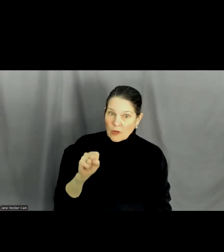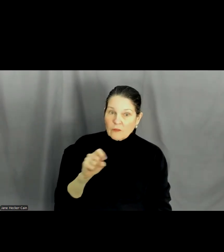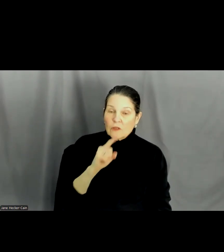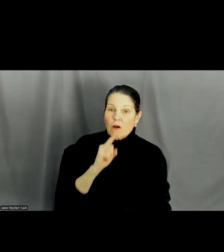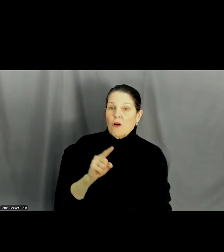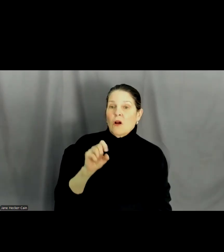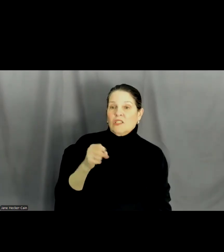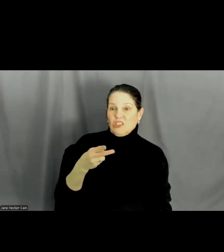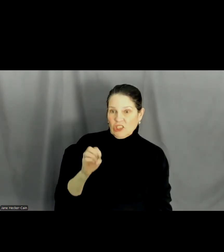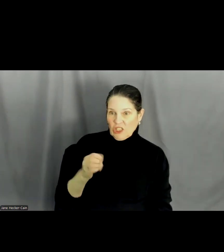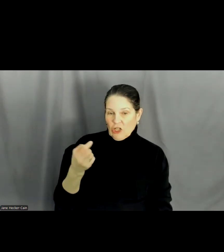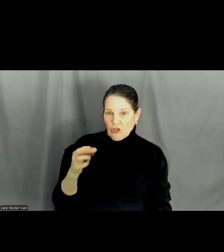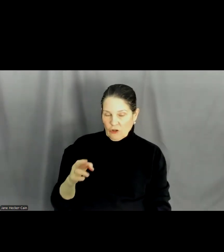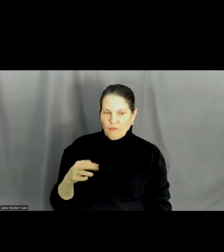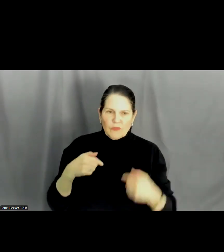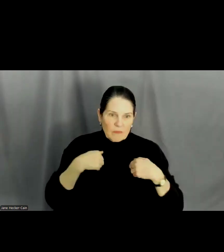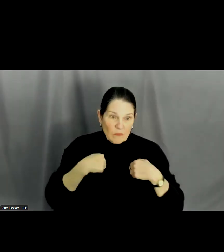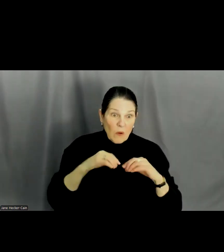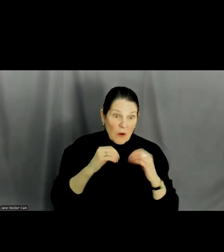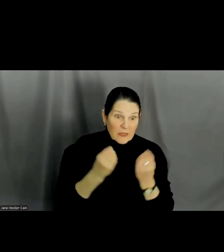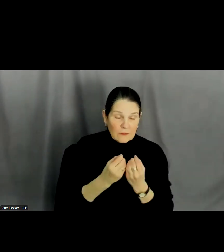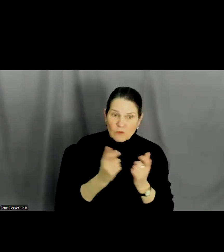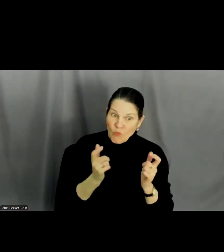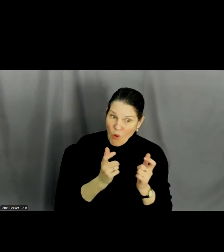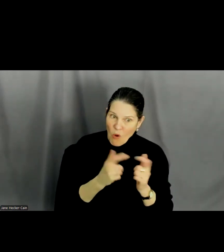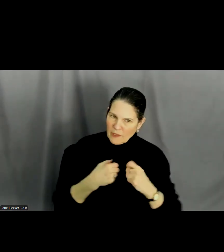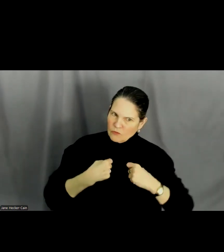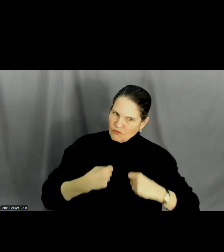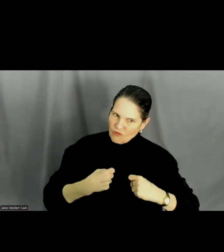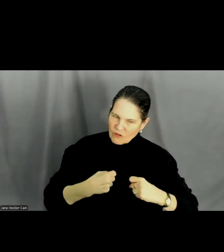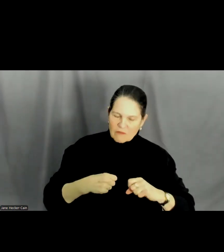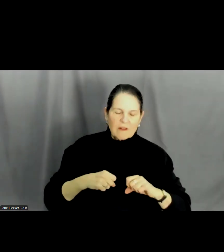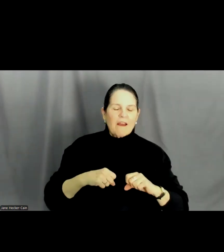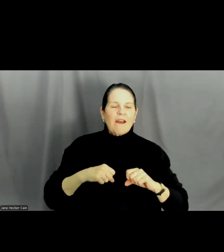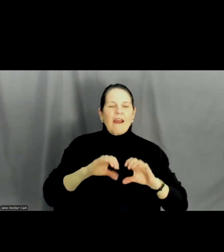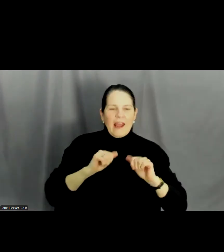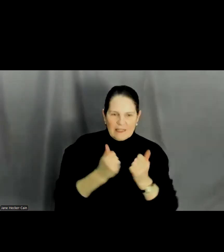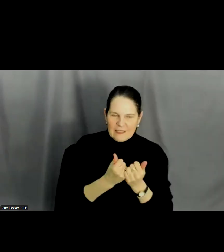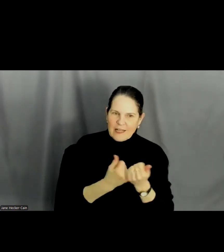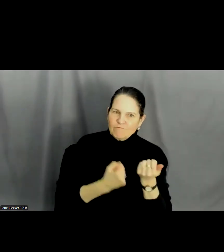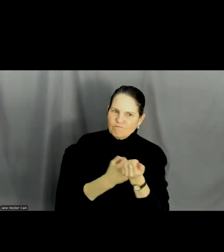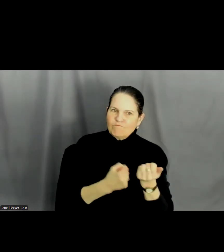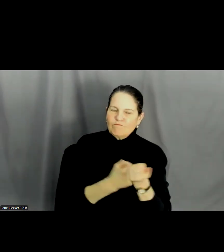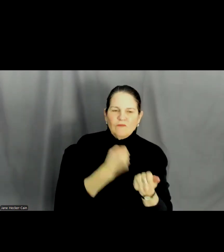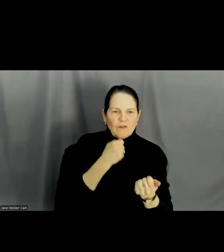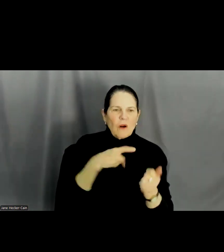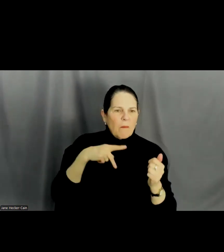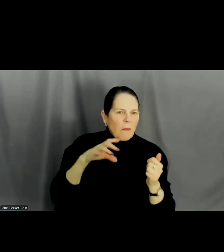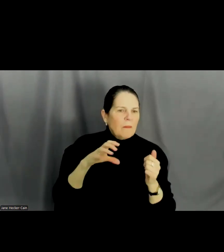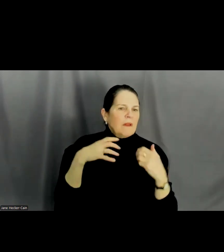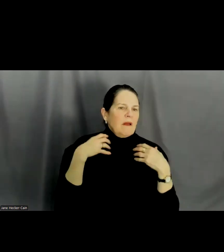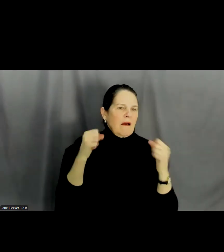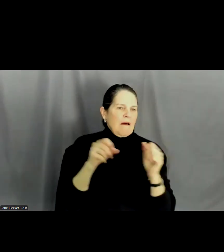a statewide, small but mighty nonprofit that does public health policy advocacy in Massachusetts. And really